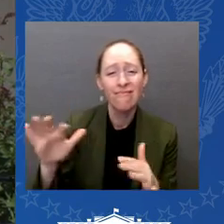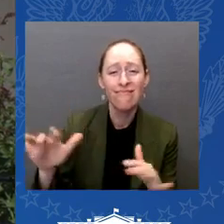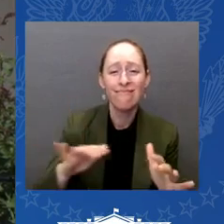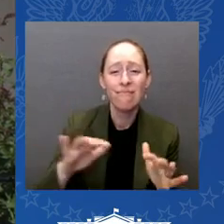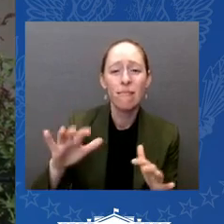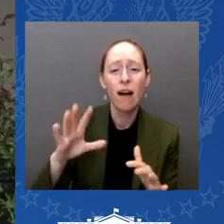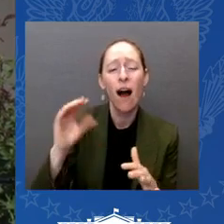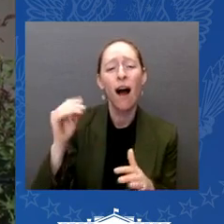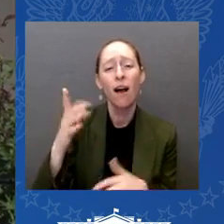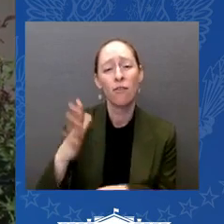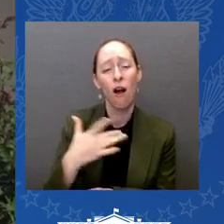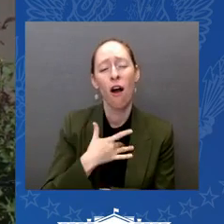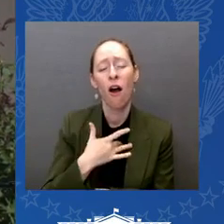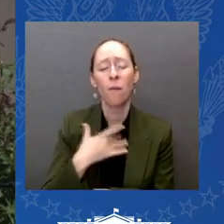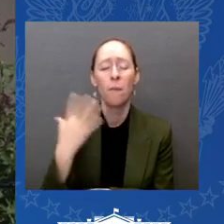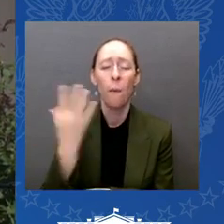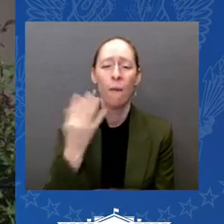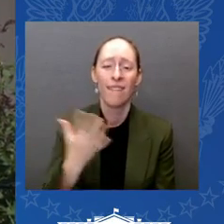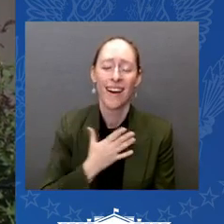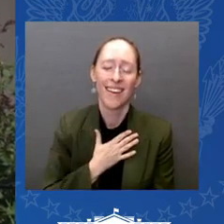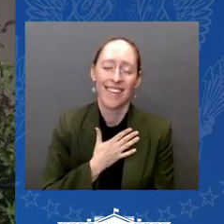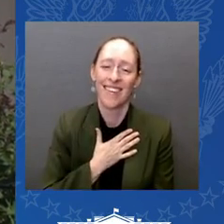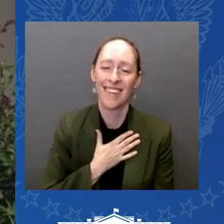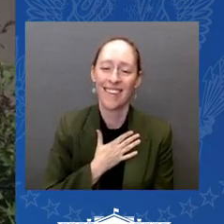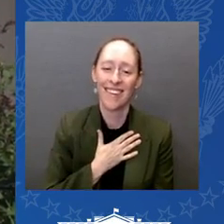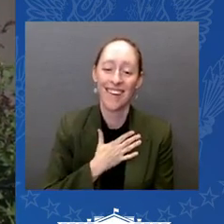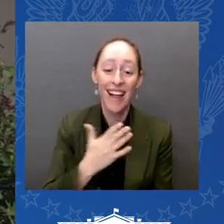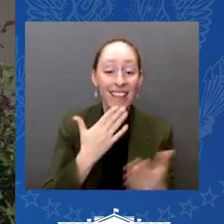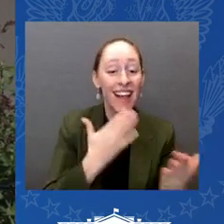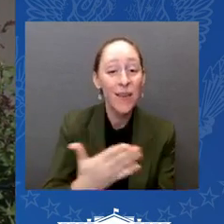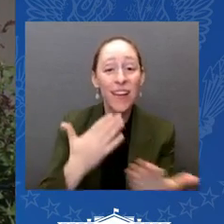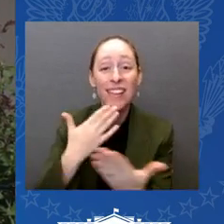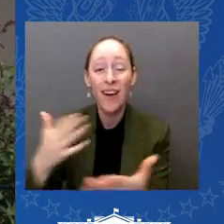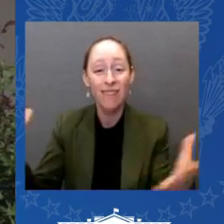you, Sheila, for all being here. I hope you enjoyed the White House.